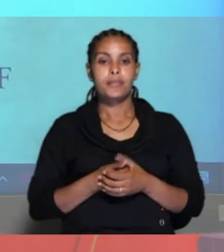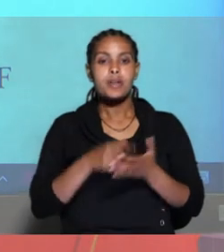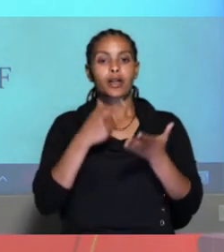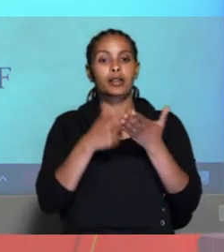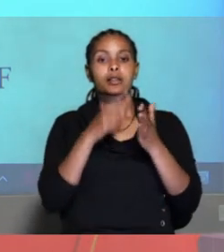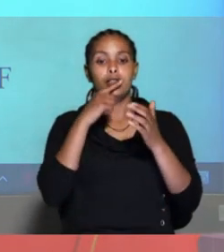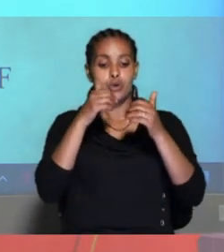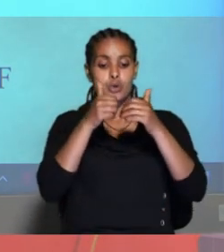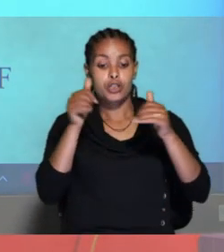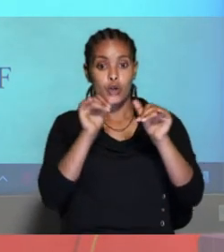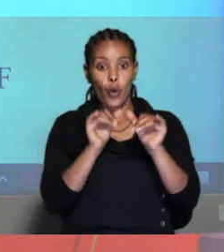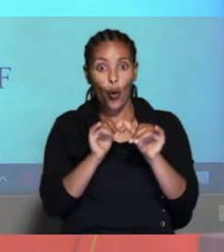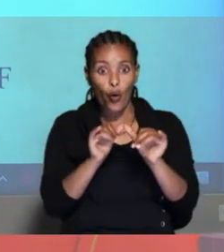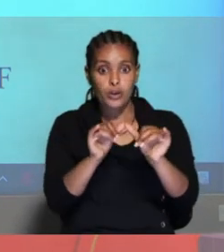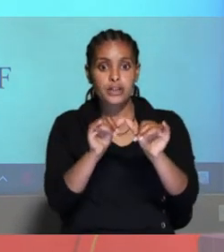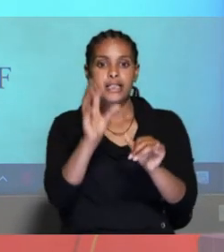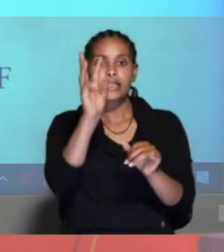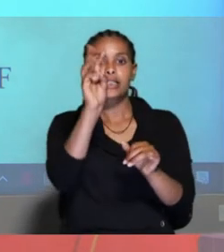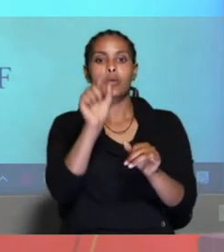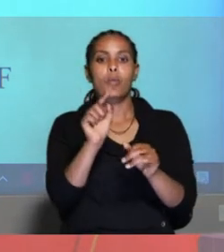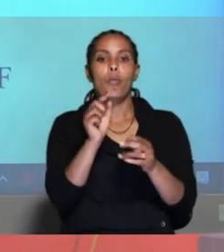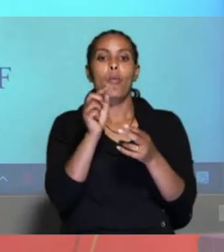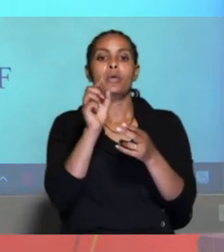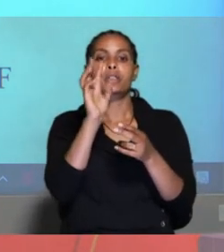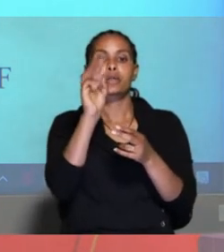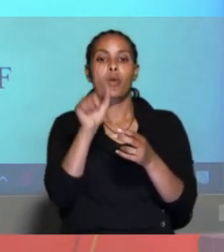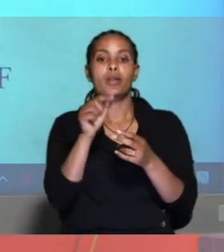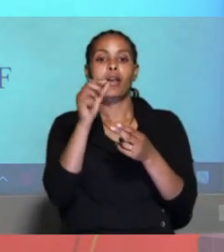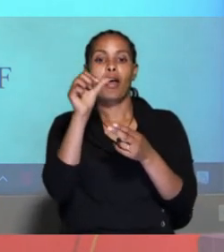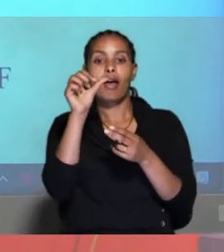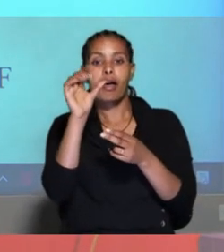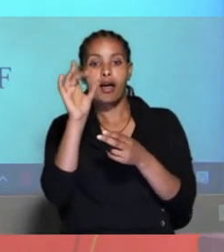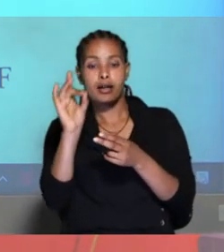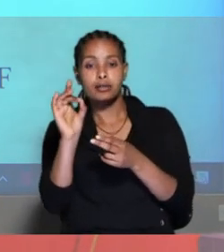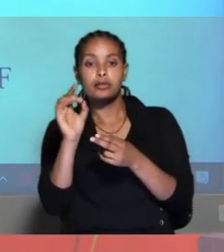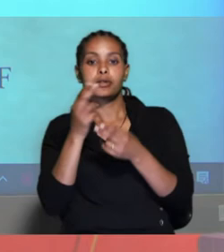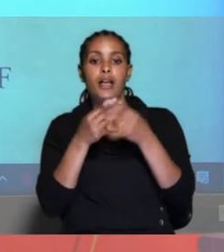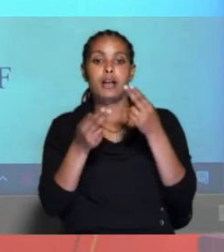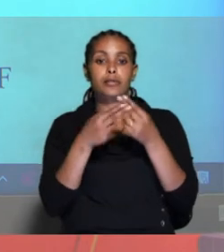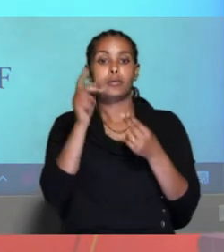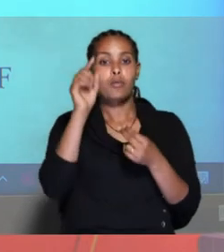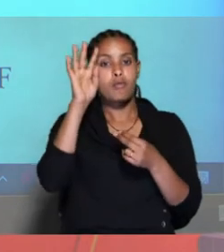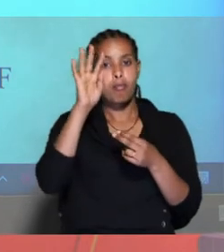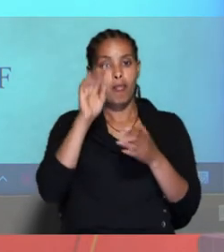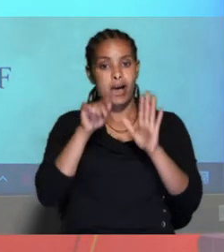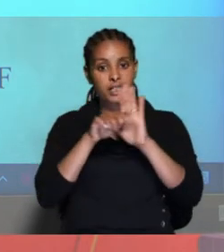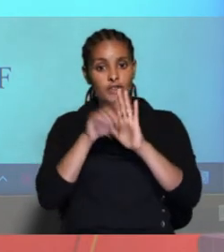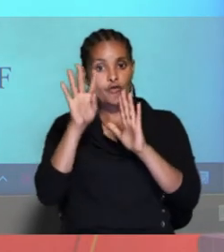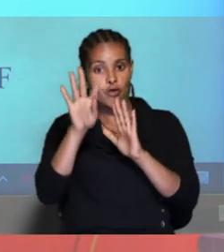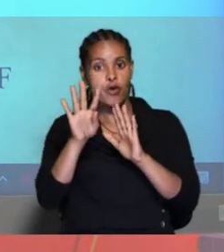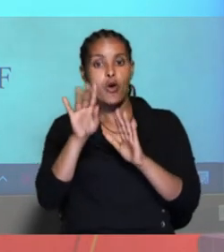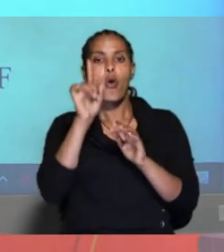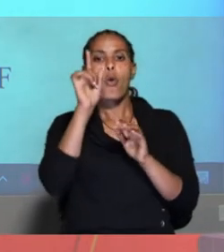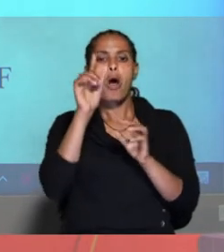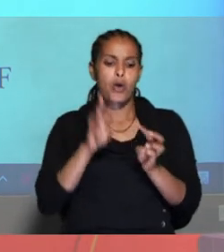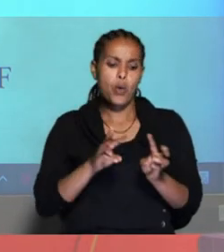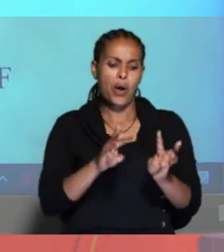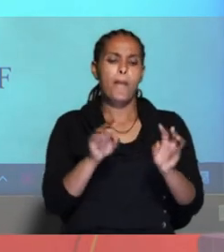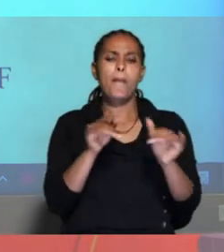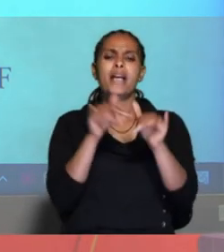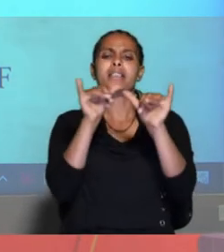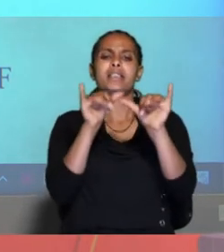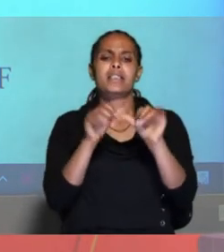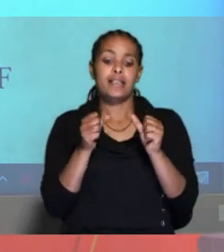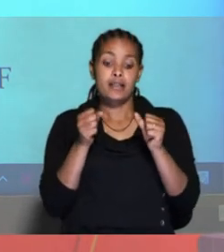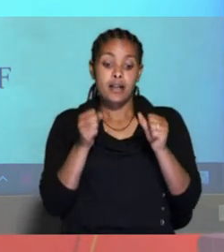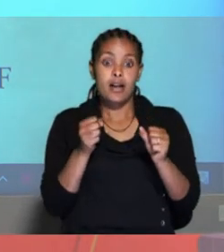Its dissociation constant is 6.8 times 10 raised to minus 4. Therefore, one way of measuring